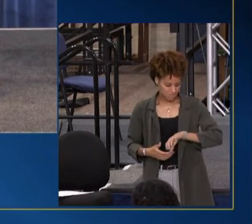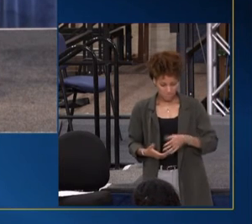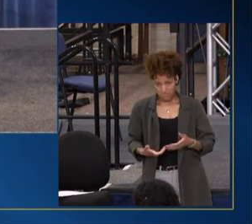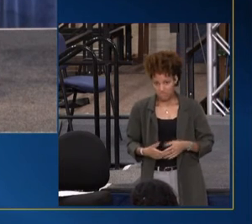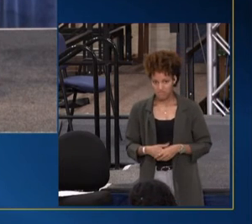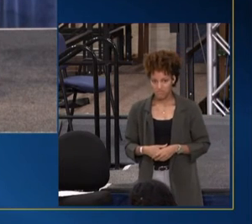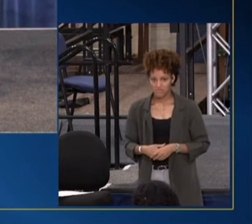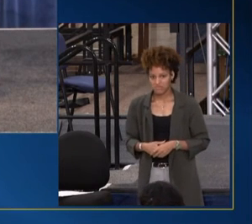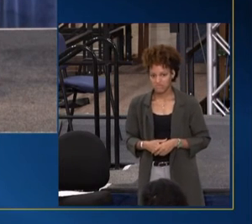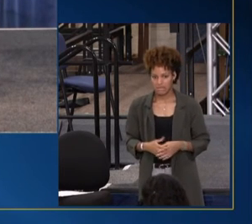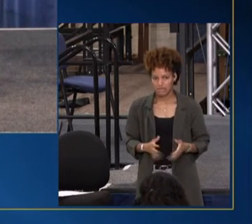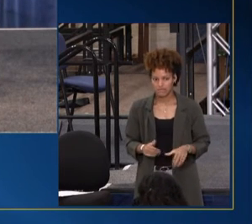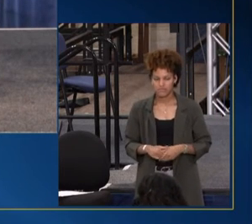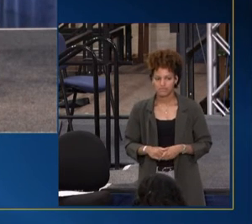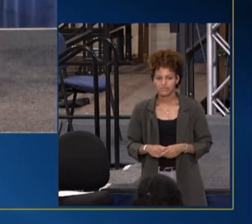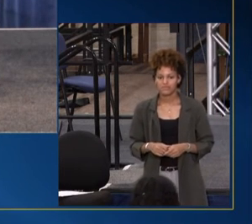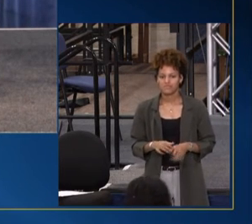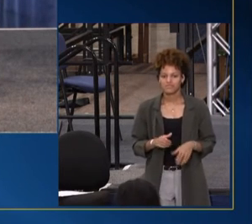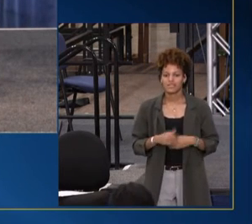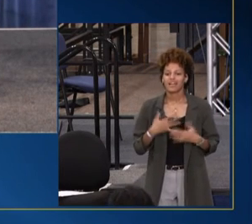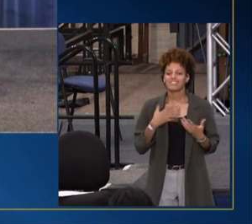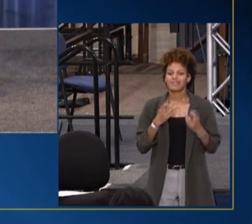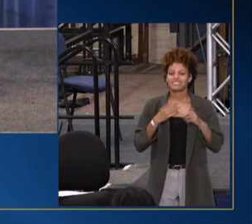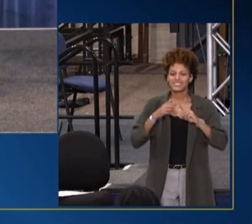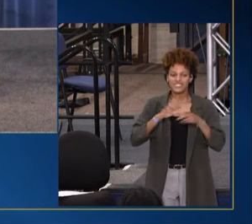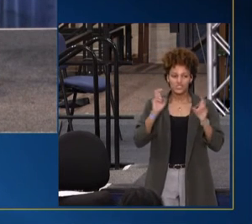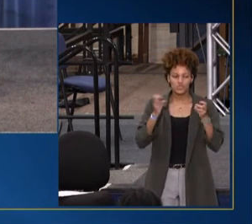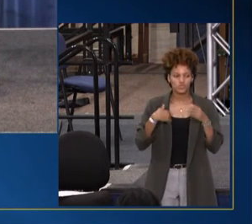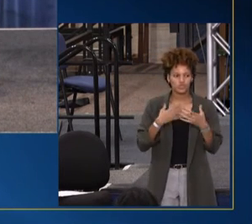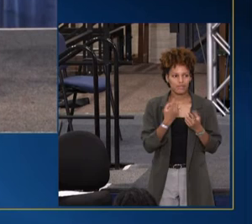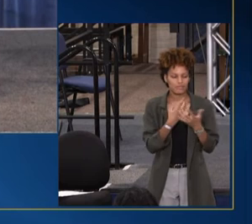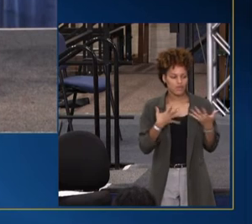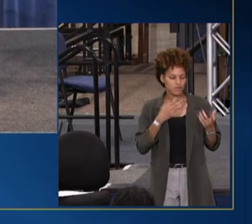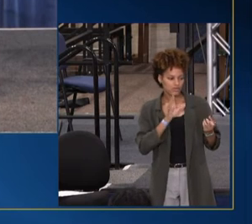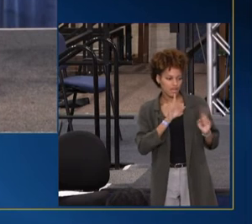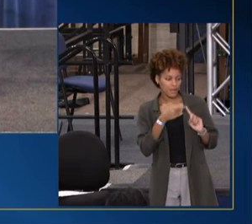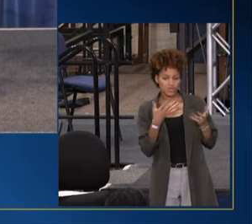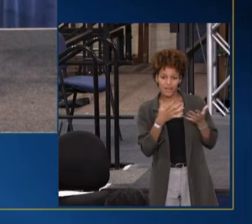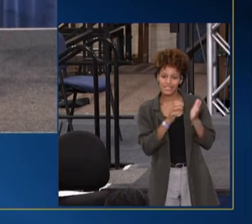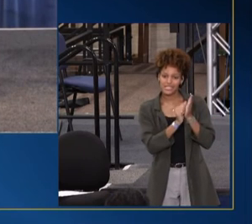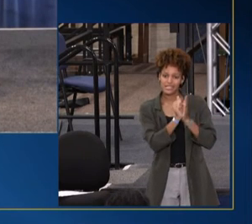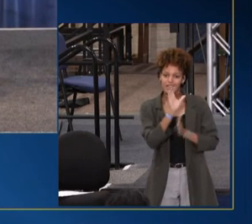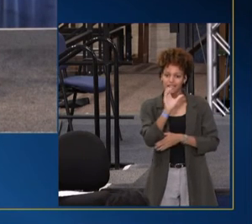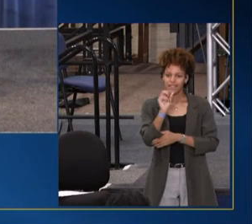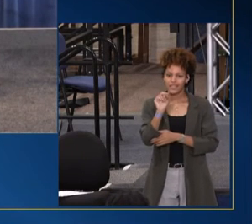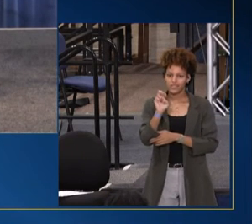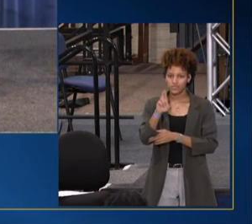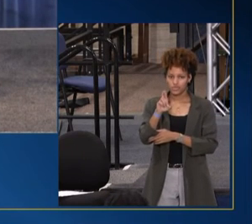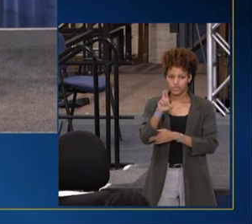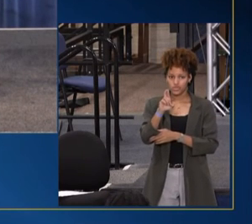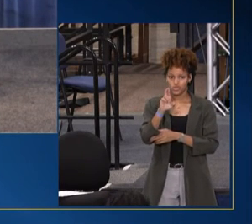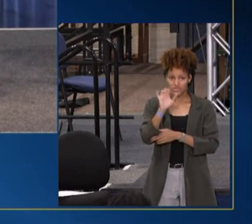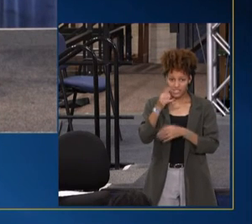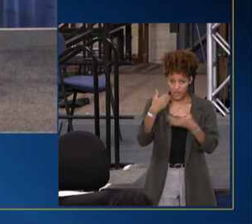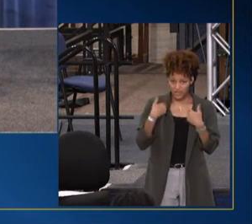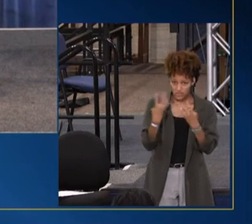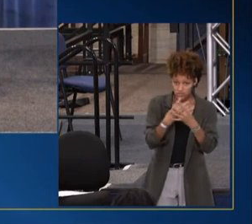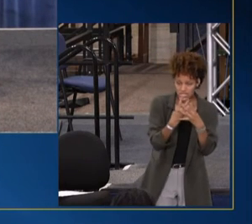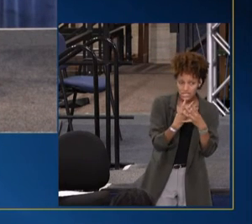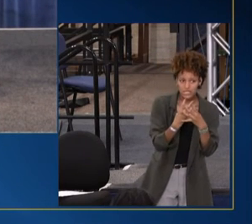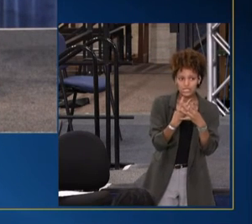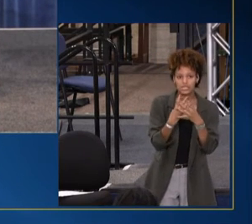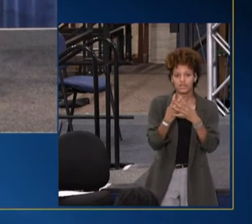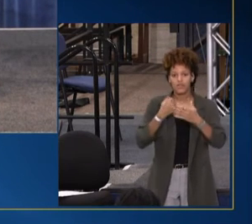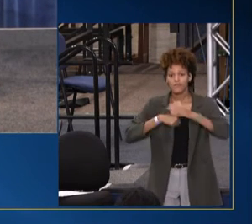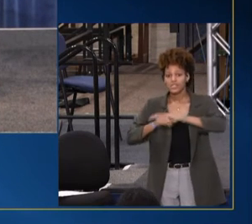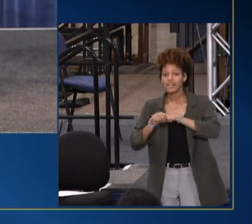One, you know, there are so many different issues. One other topic that I would point out is cancer. Is cancer screening, reproductive